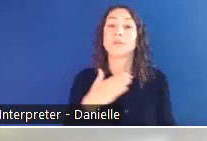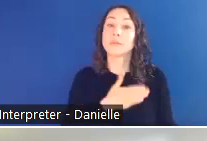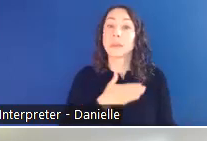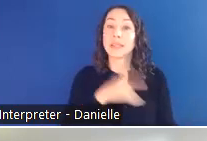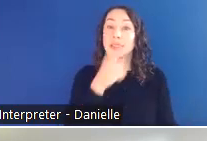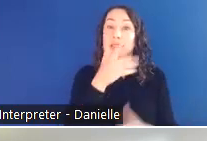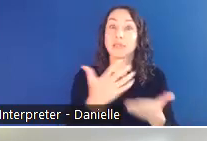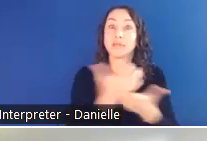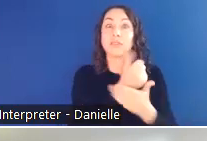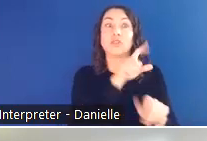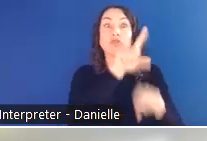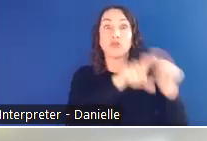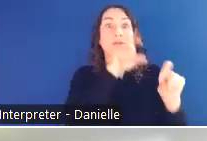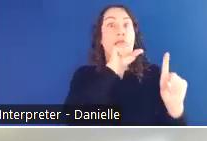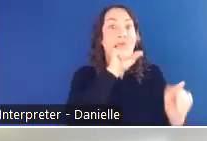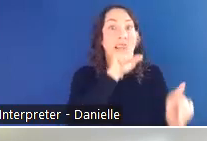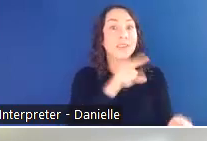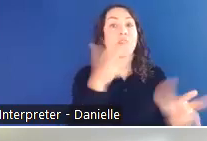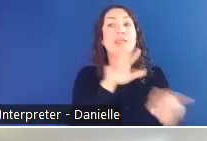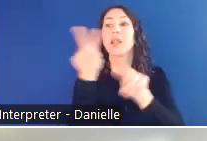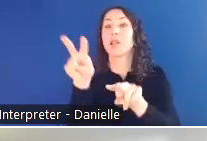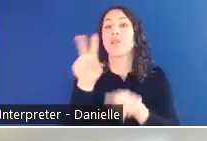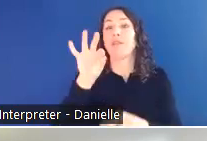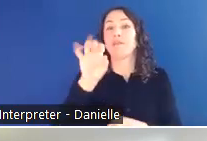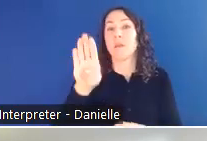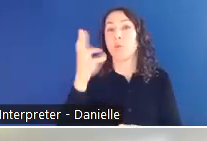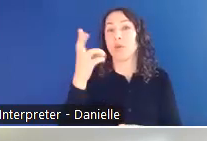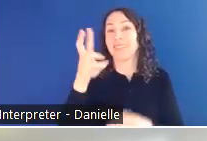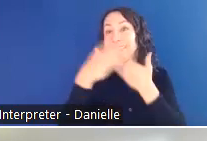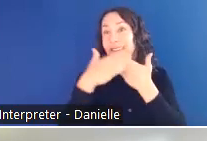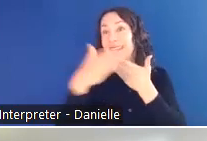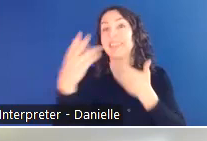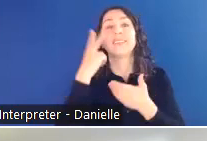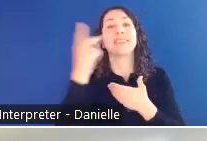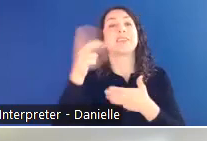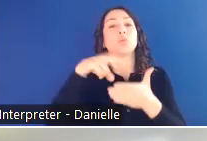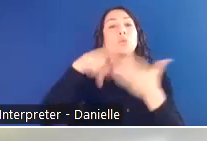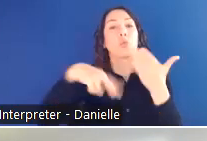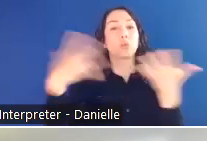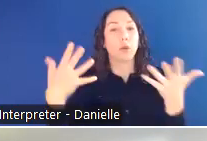back with us after February 16th to see the results. Next slide.